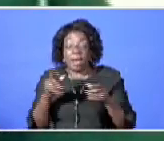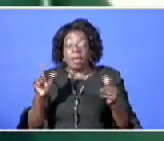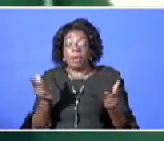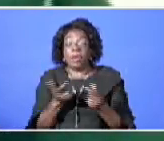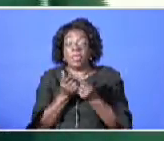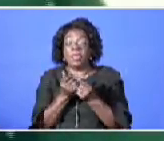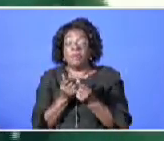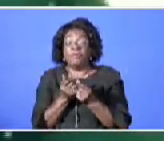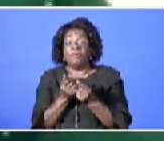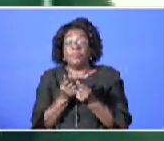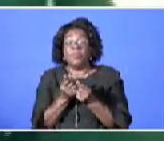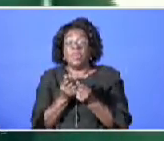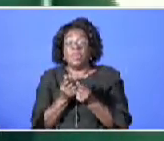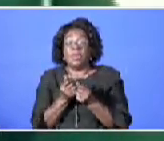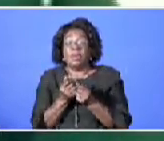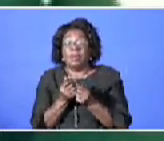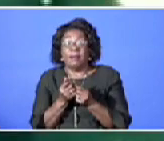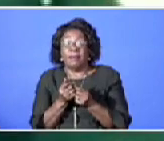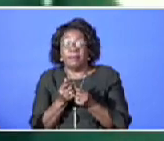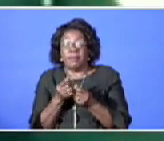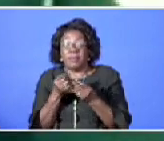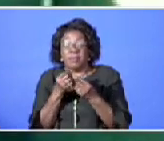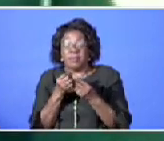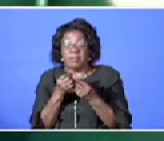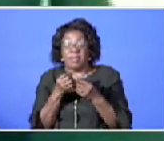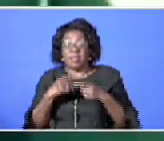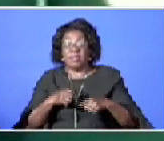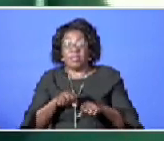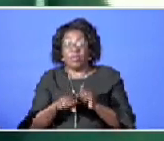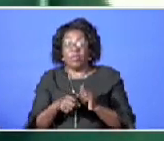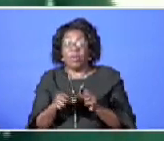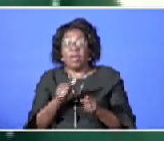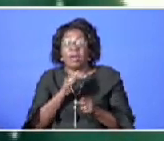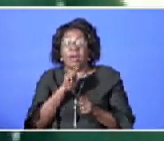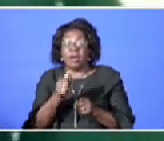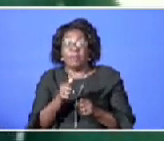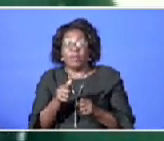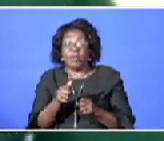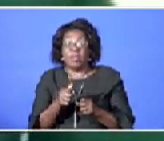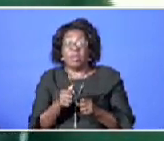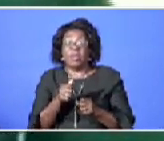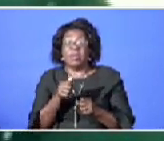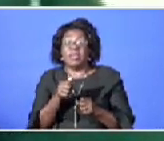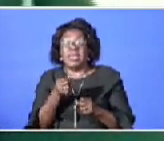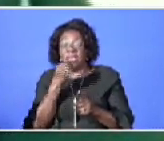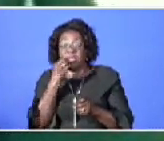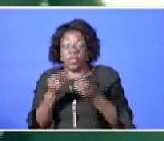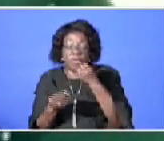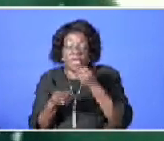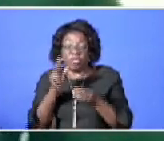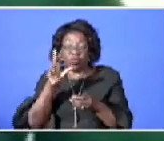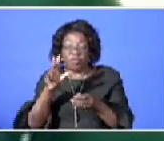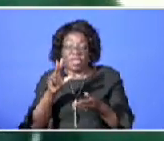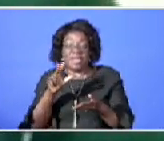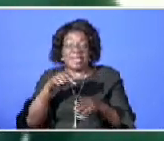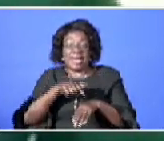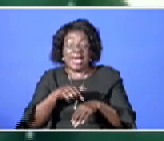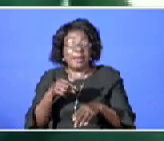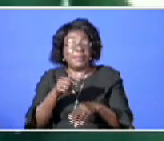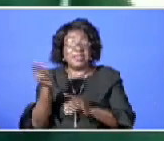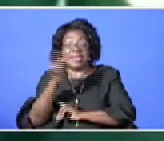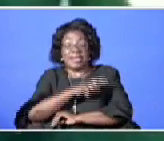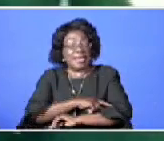and eating because of boredom. And so I'm not a three-meal eater anyway. My metabolism doesn't work that